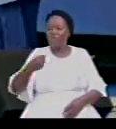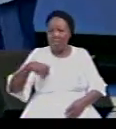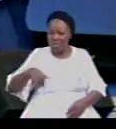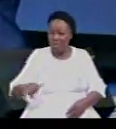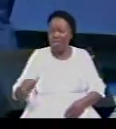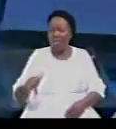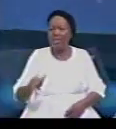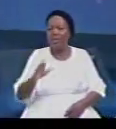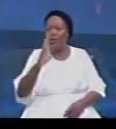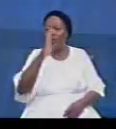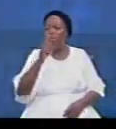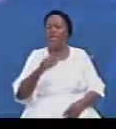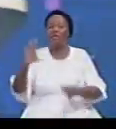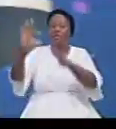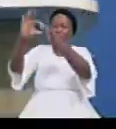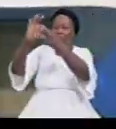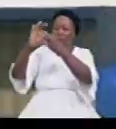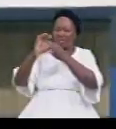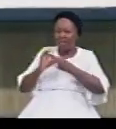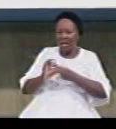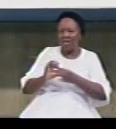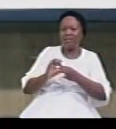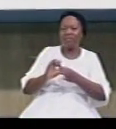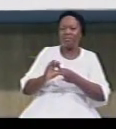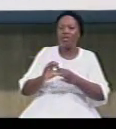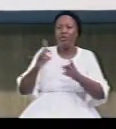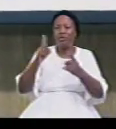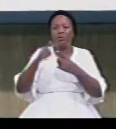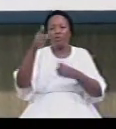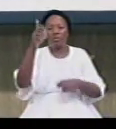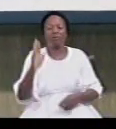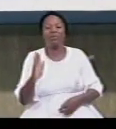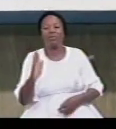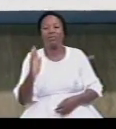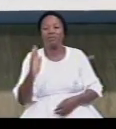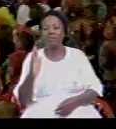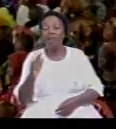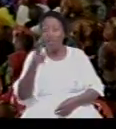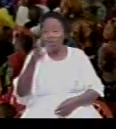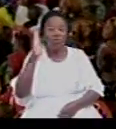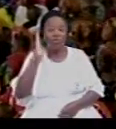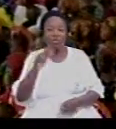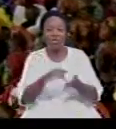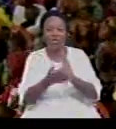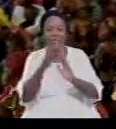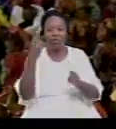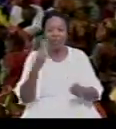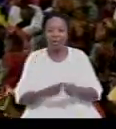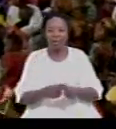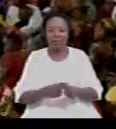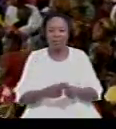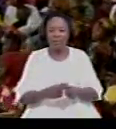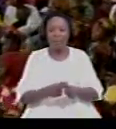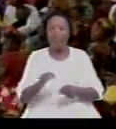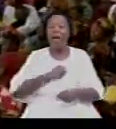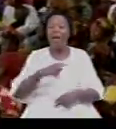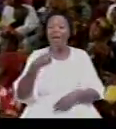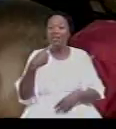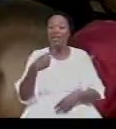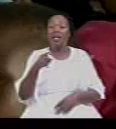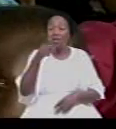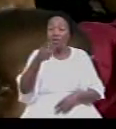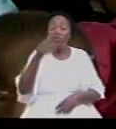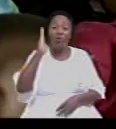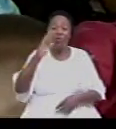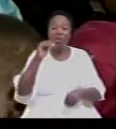ye reconciled unto God. You will. I said, you